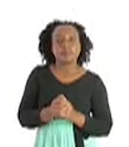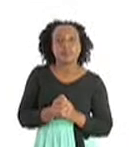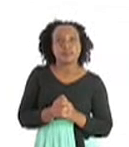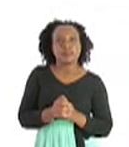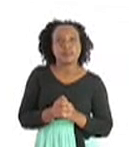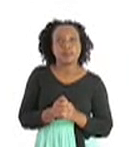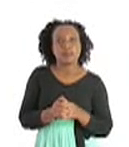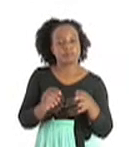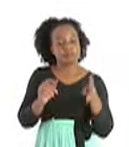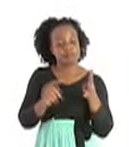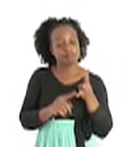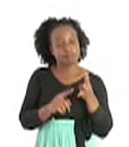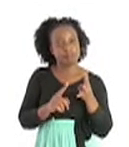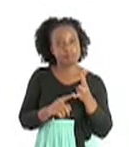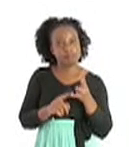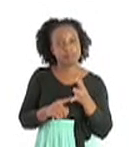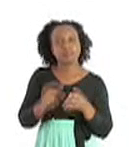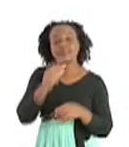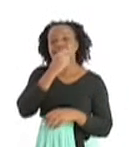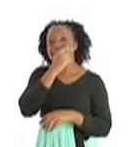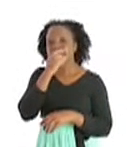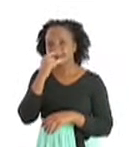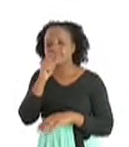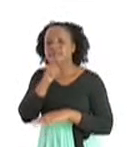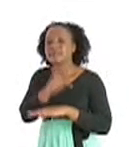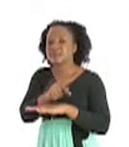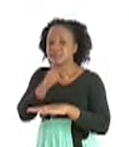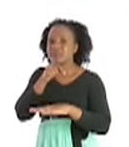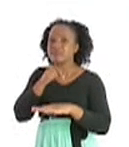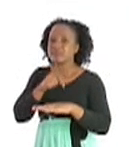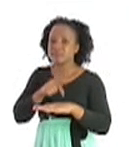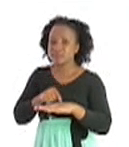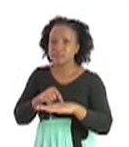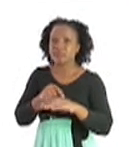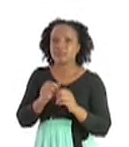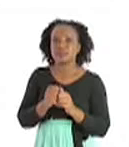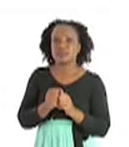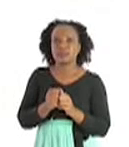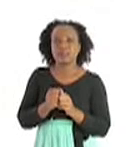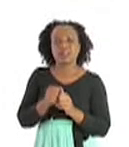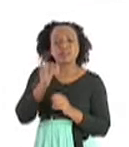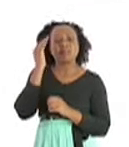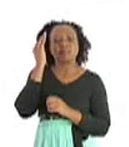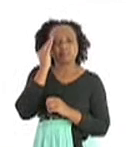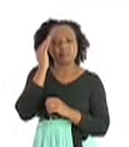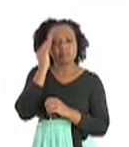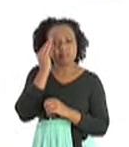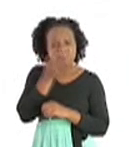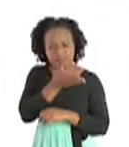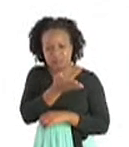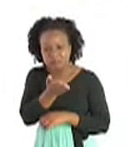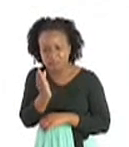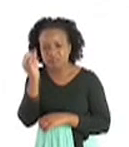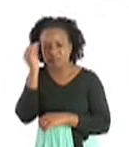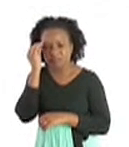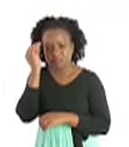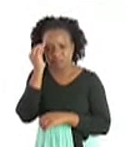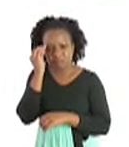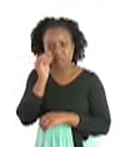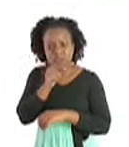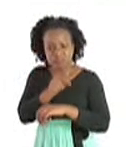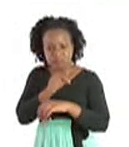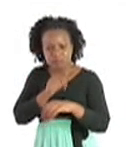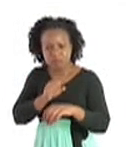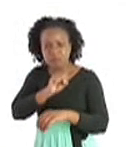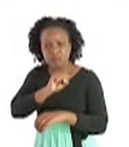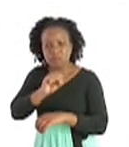right. We also have the name of the shop. I'm sure everybody knows this name, ShopRite.